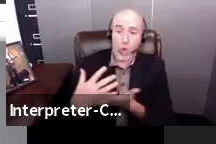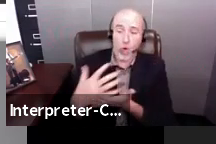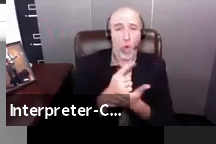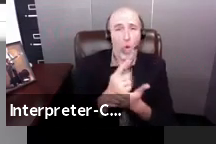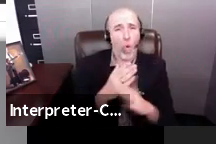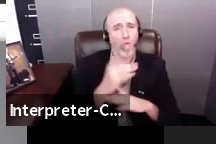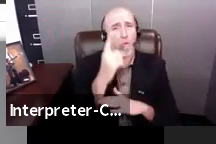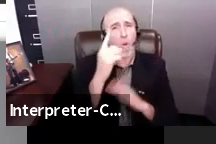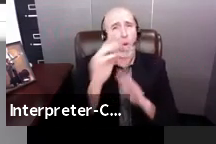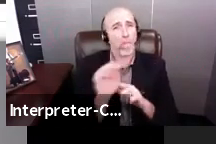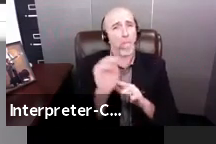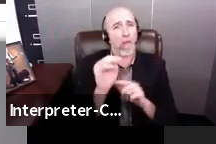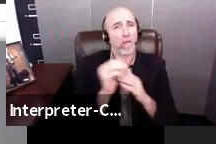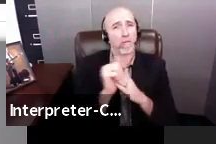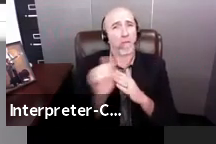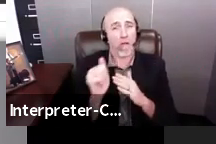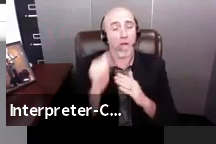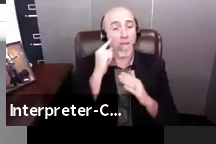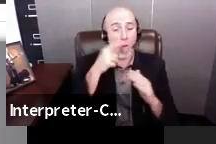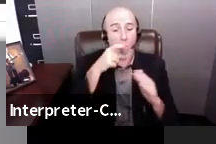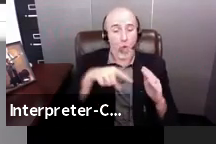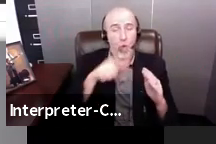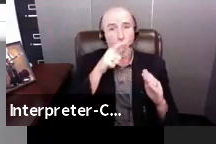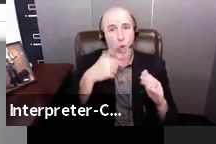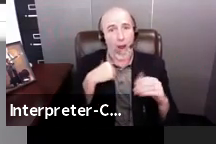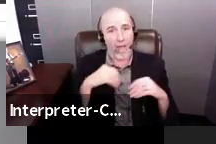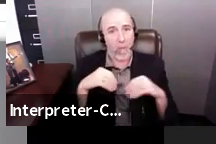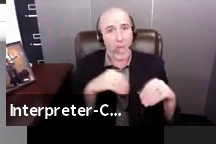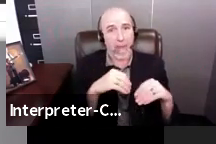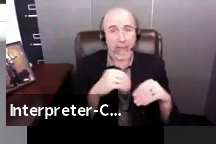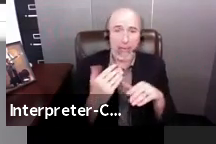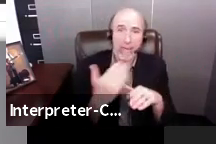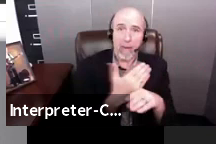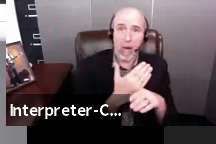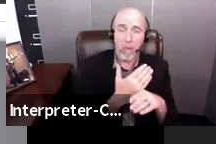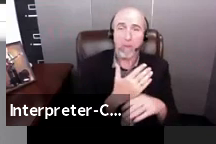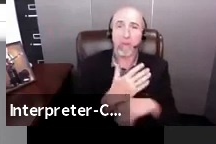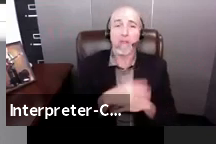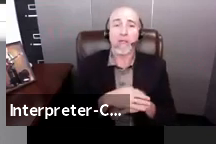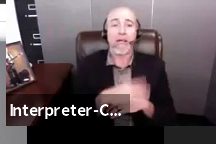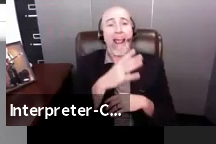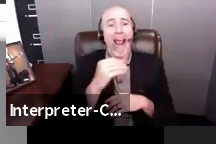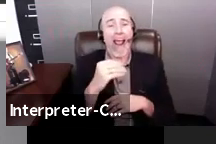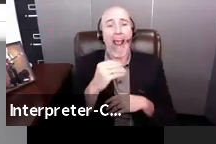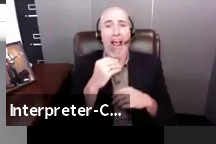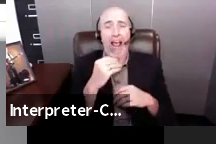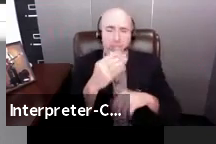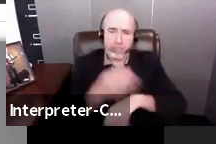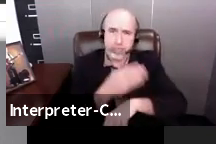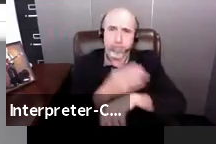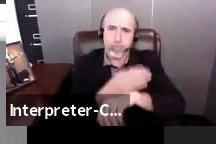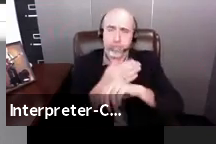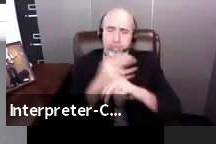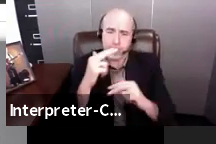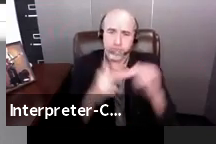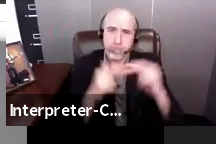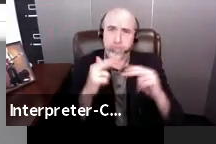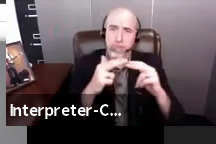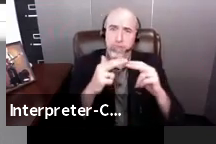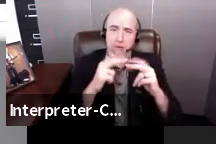$1 million for those with mobility impairments and made structural improvements and